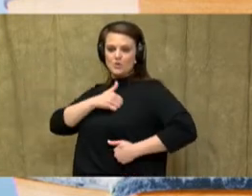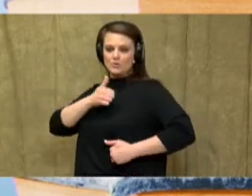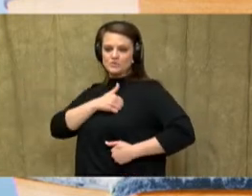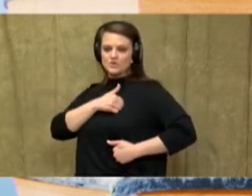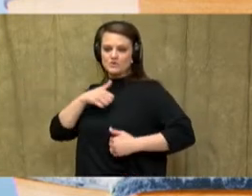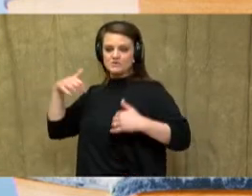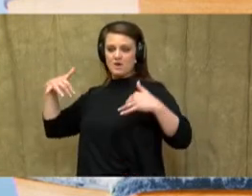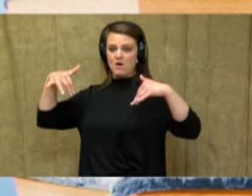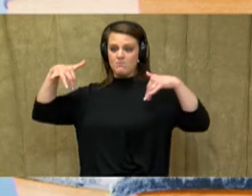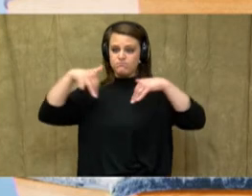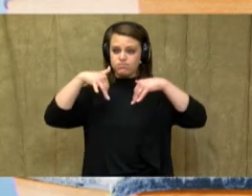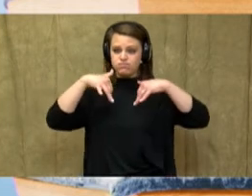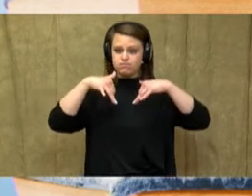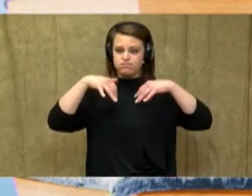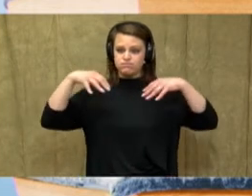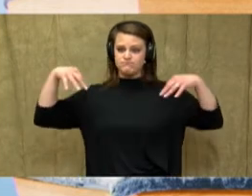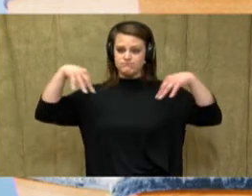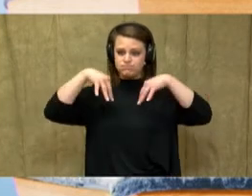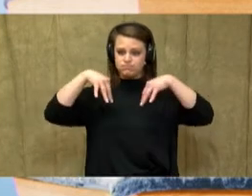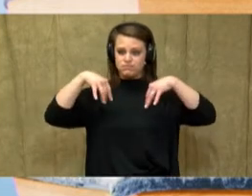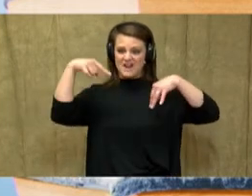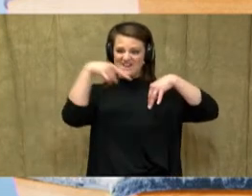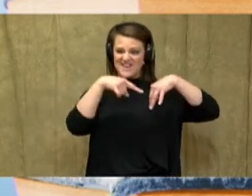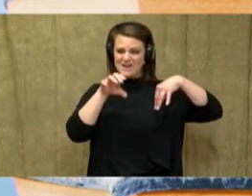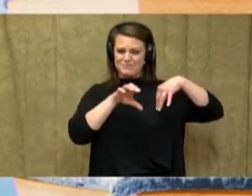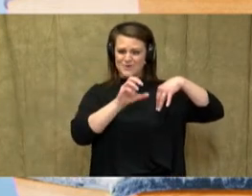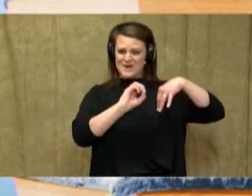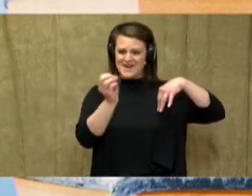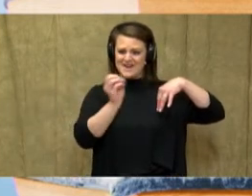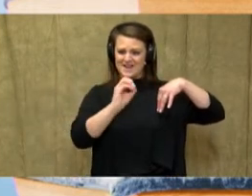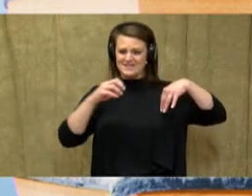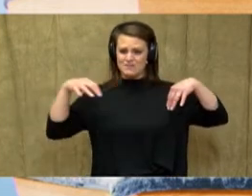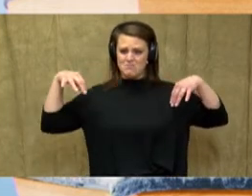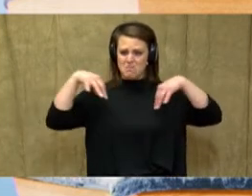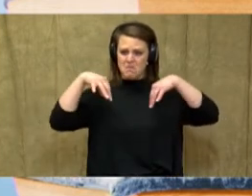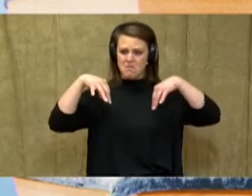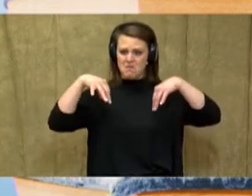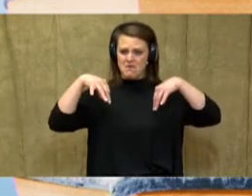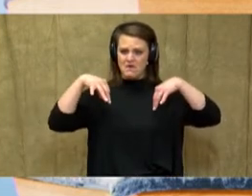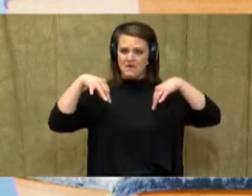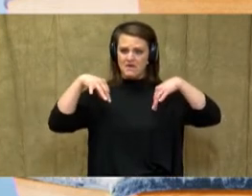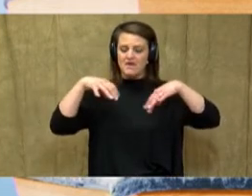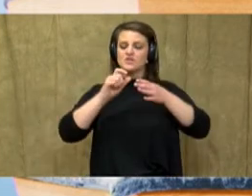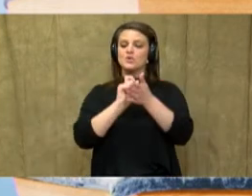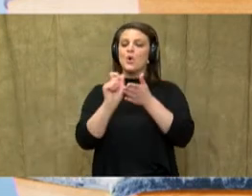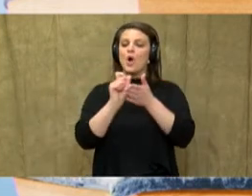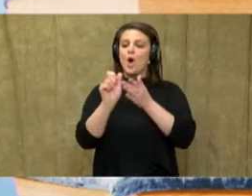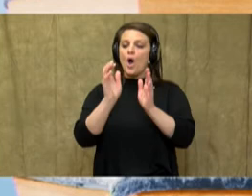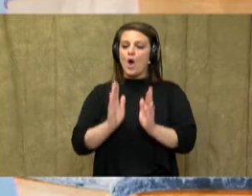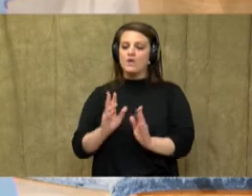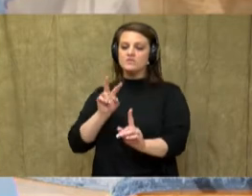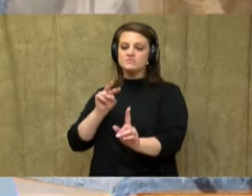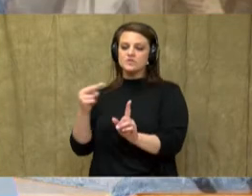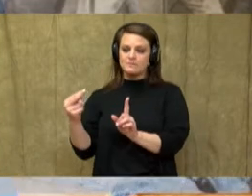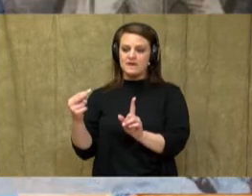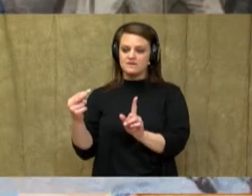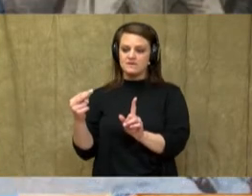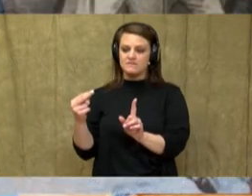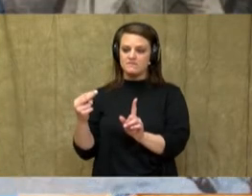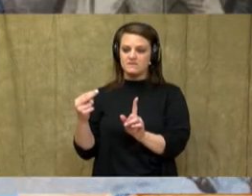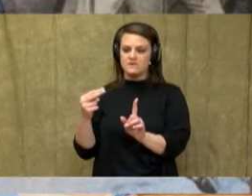going against the colonists who were not doing anything. Okay, that's an author's perspective. Now let's look at this other